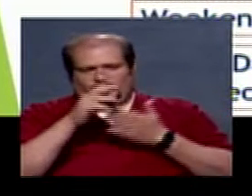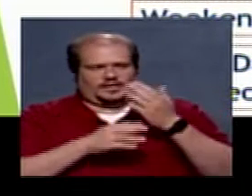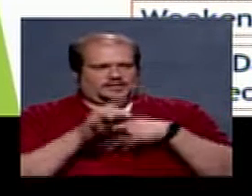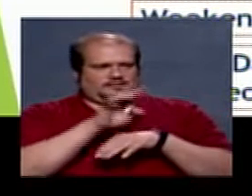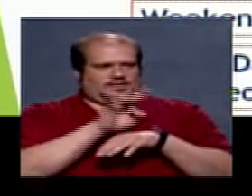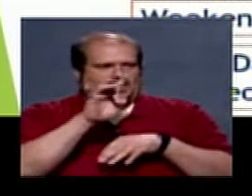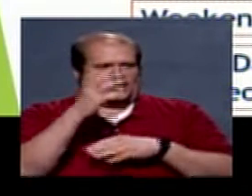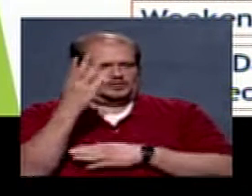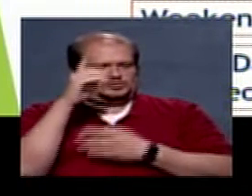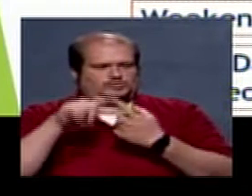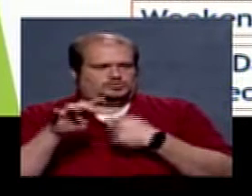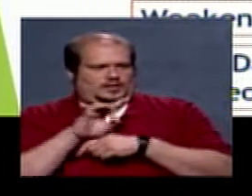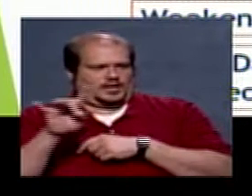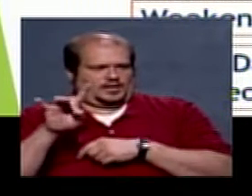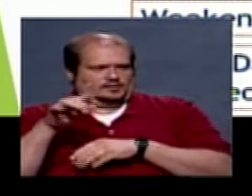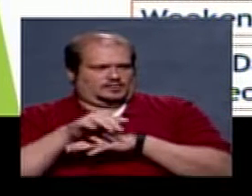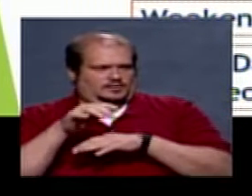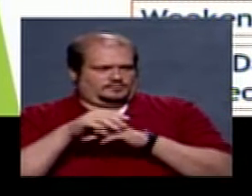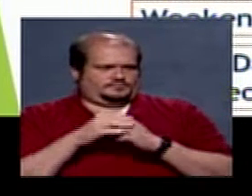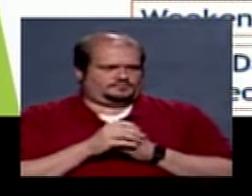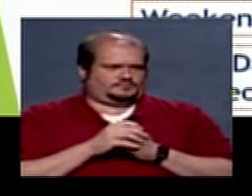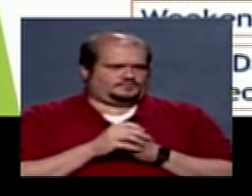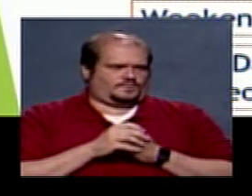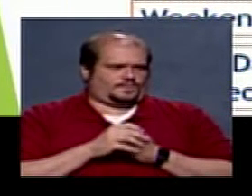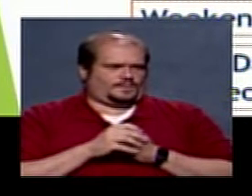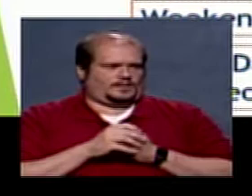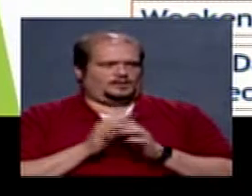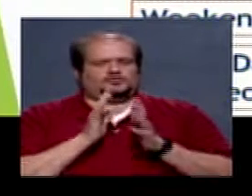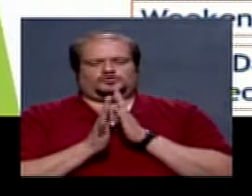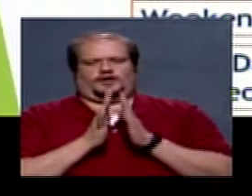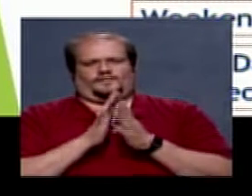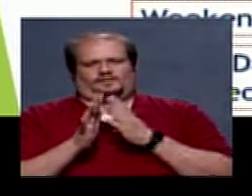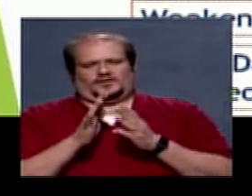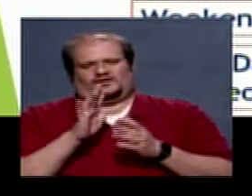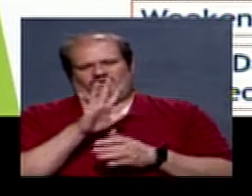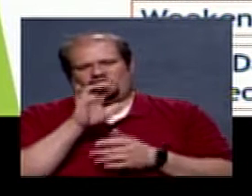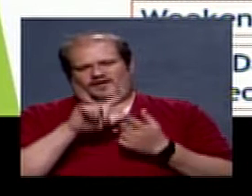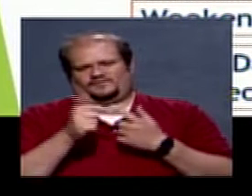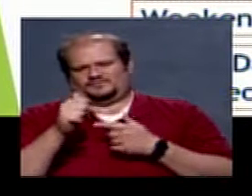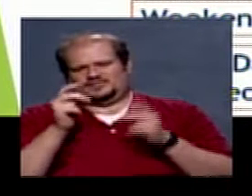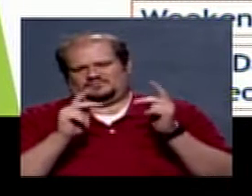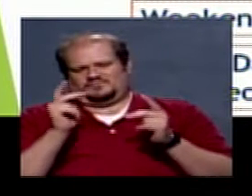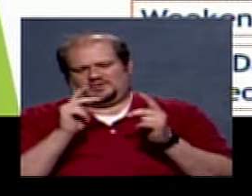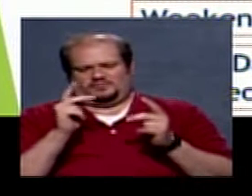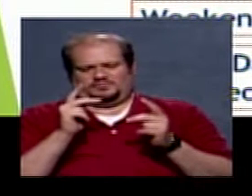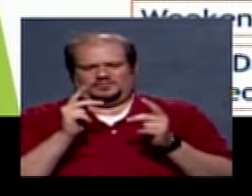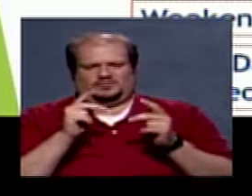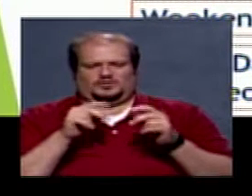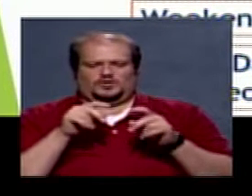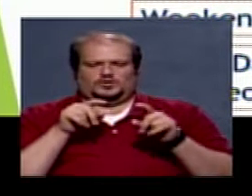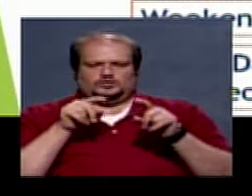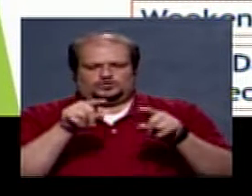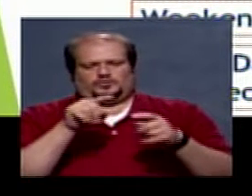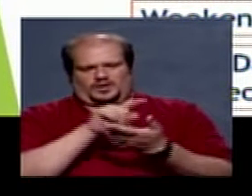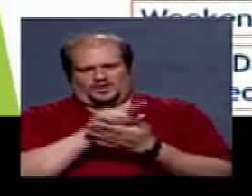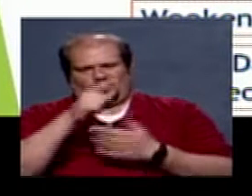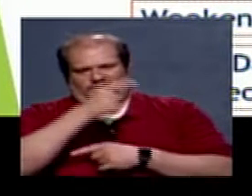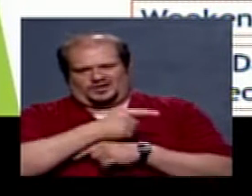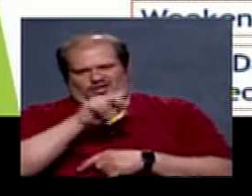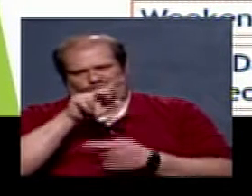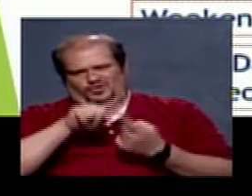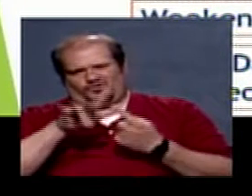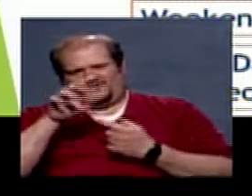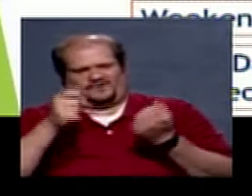8 to 8 p.m. The traffic expected is about 5 to 10 people over the weekdays, about 3 to